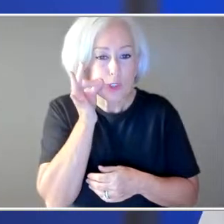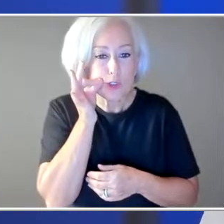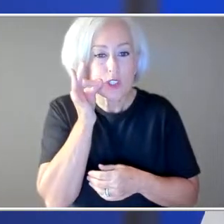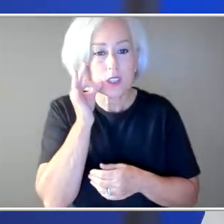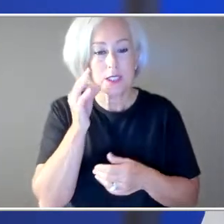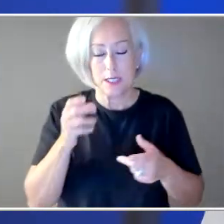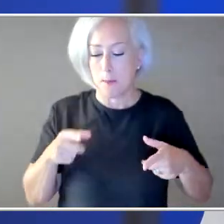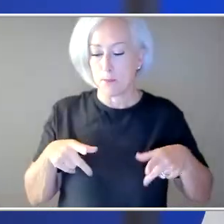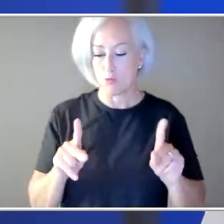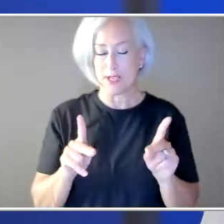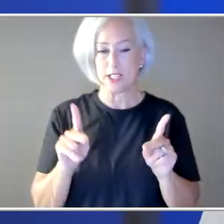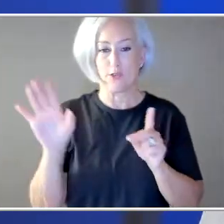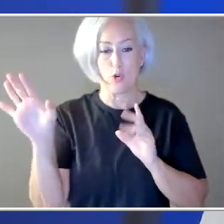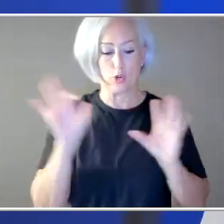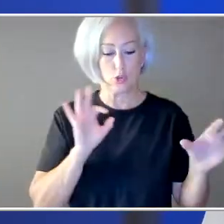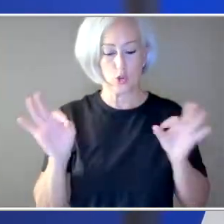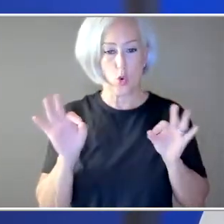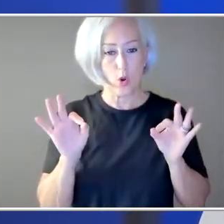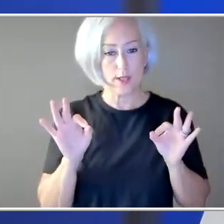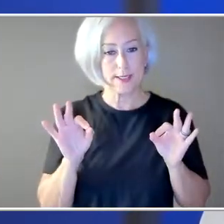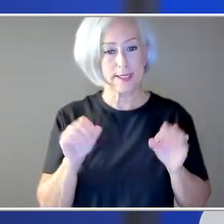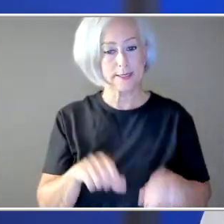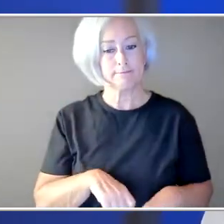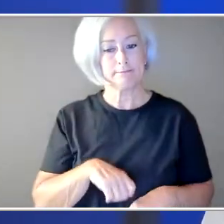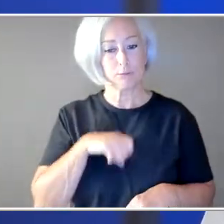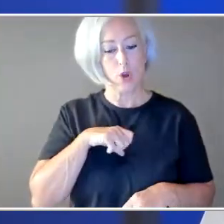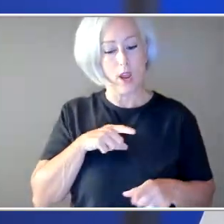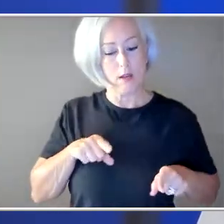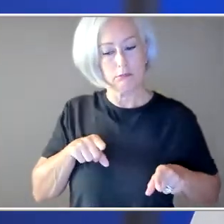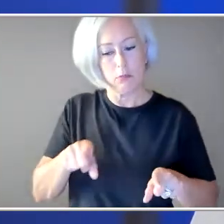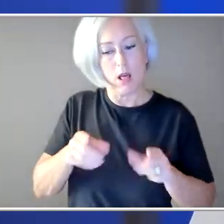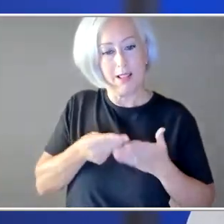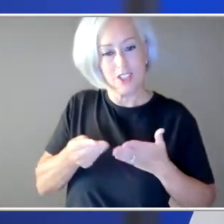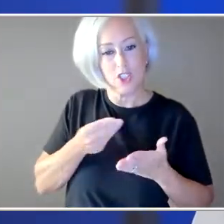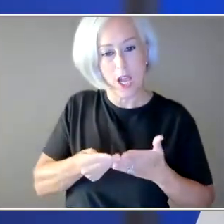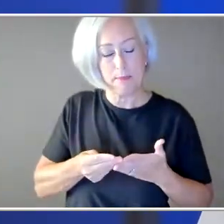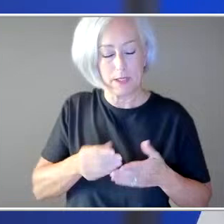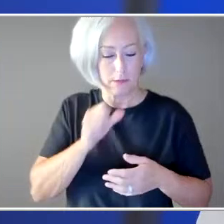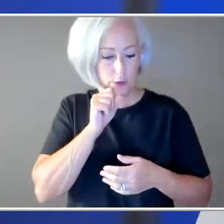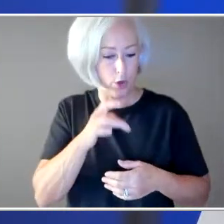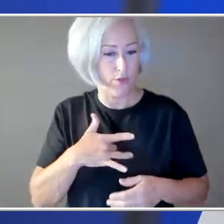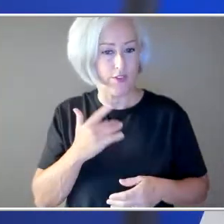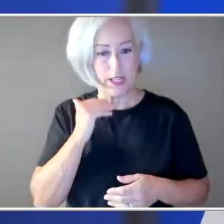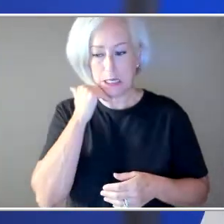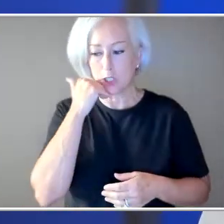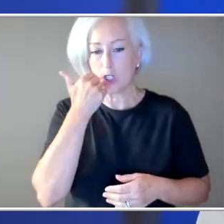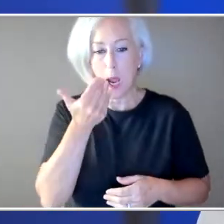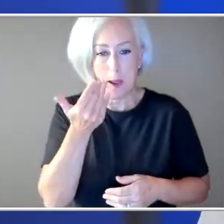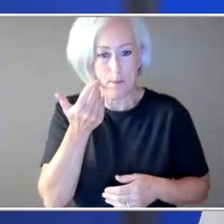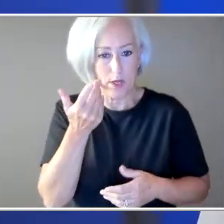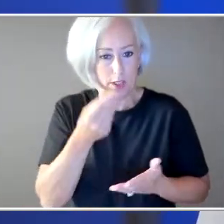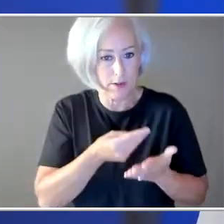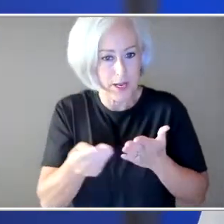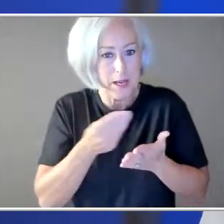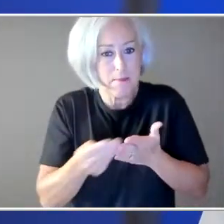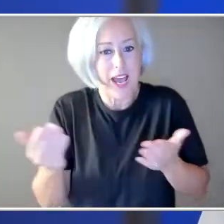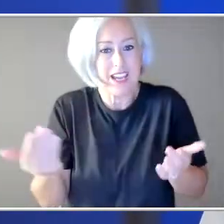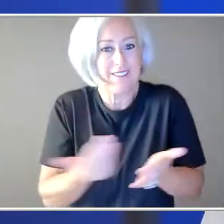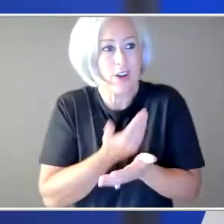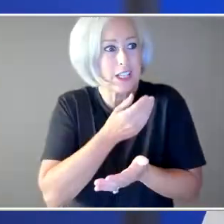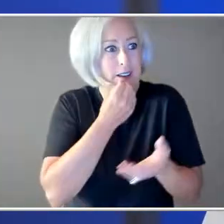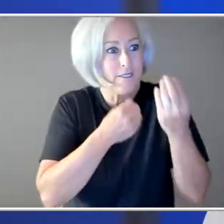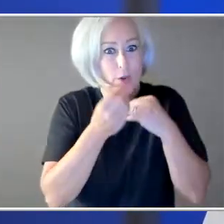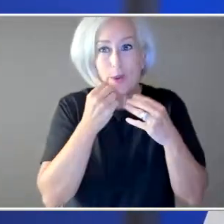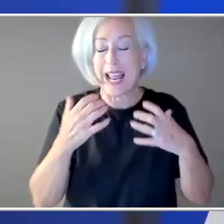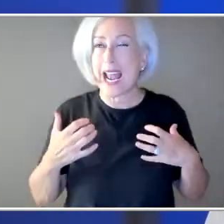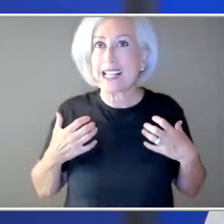for some dignity when you're shopping. There's no shame when you're shopping for fresh foods, and it's healthier.